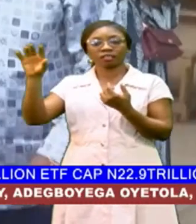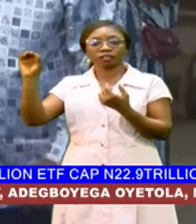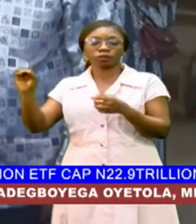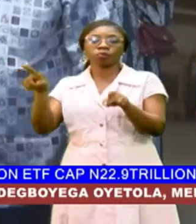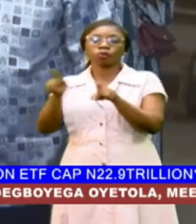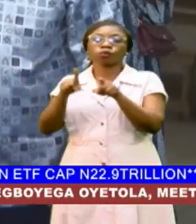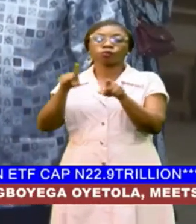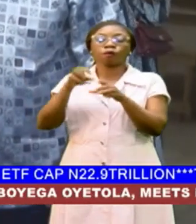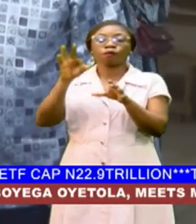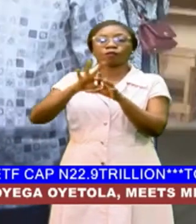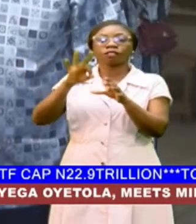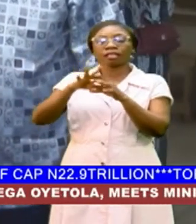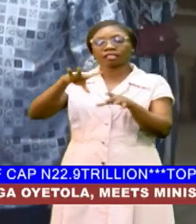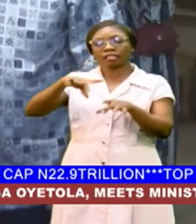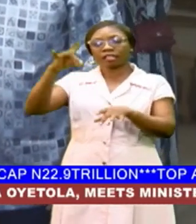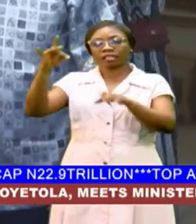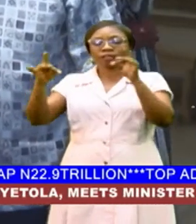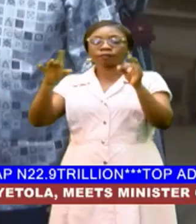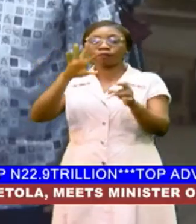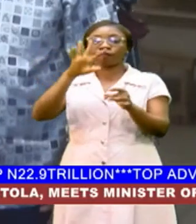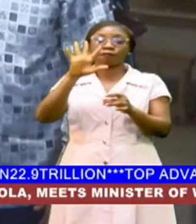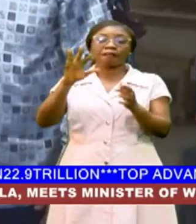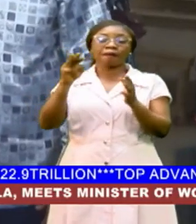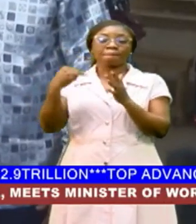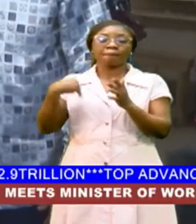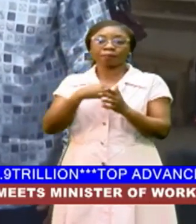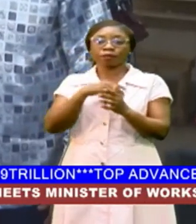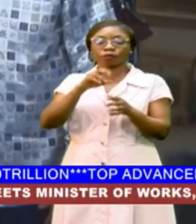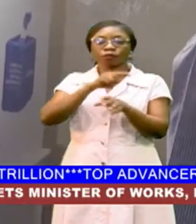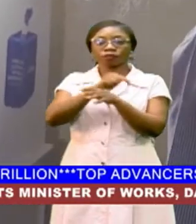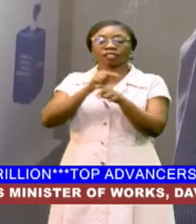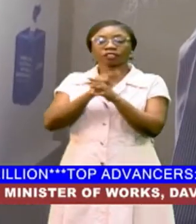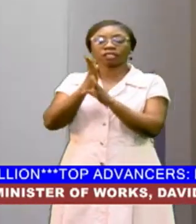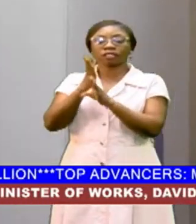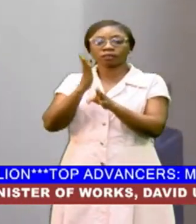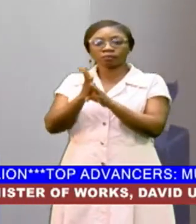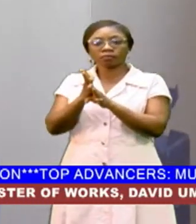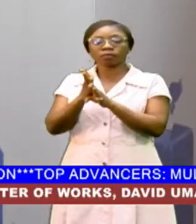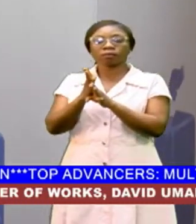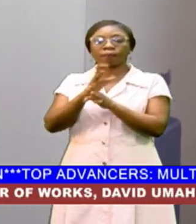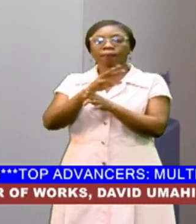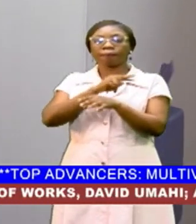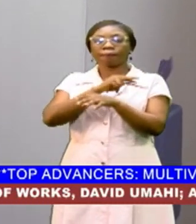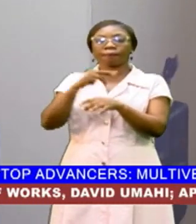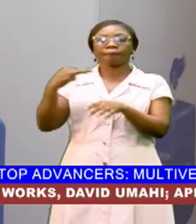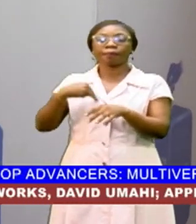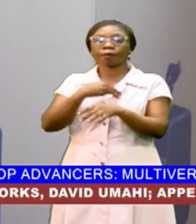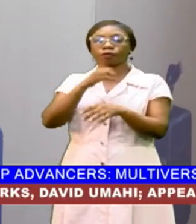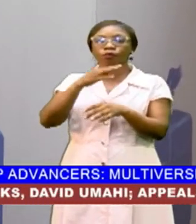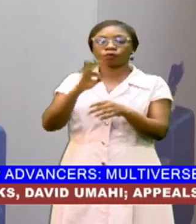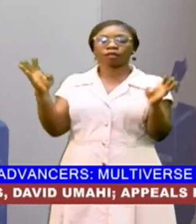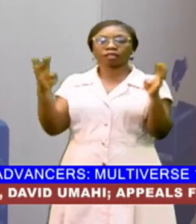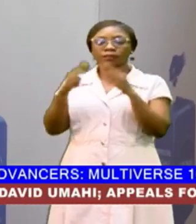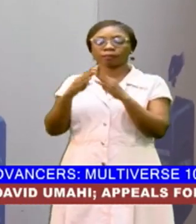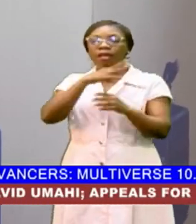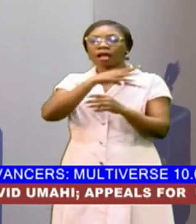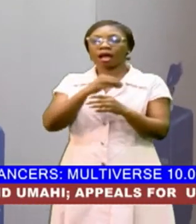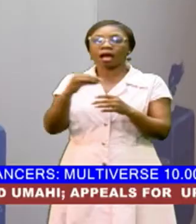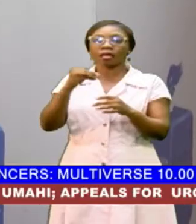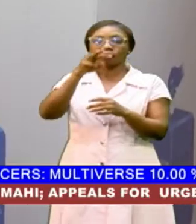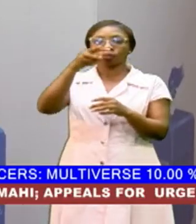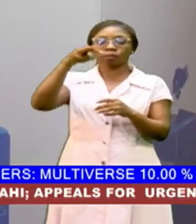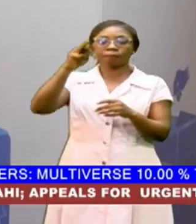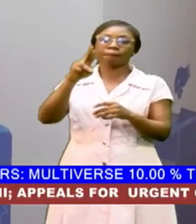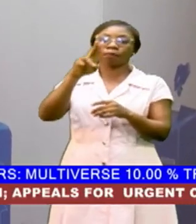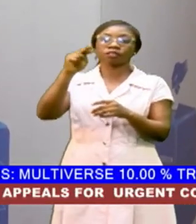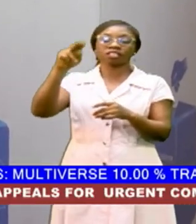500 members of the National Assembly, members of 26 provincial assemblies and municipal councillors. The